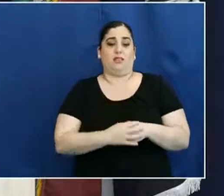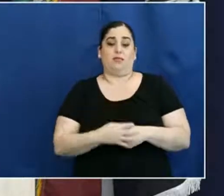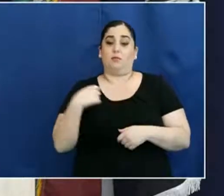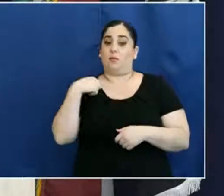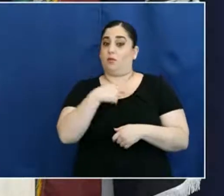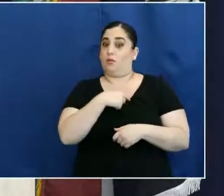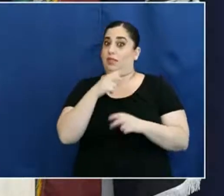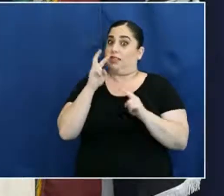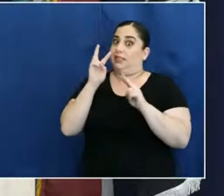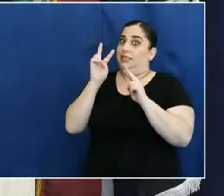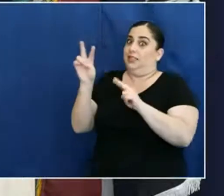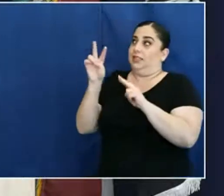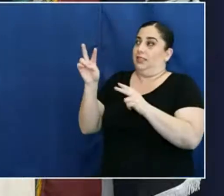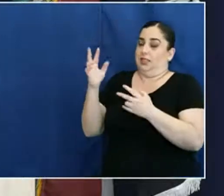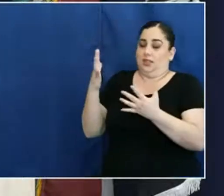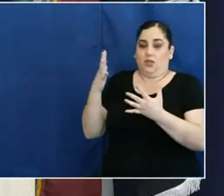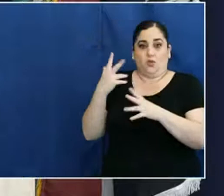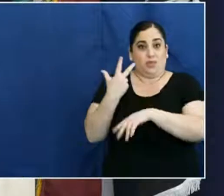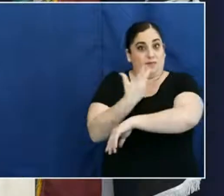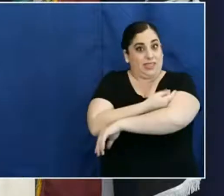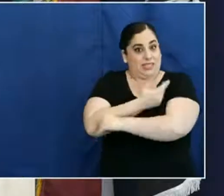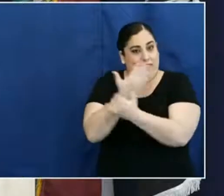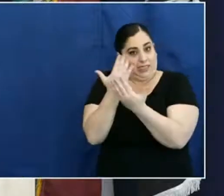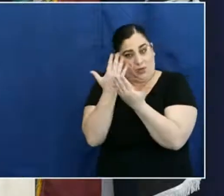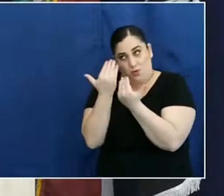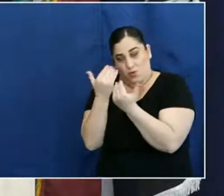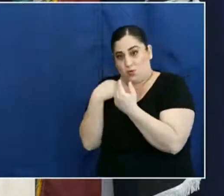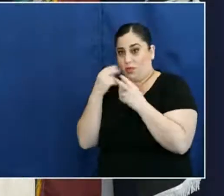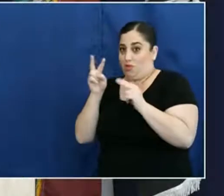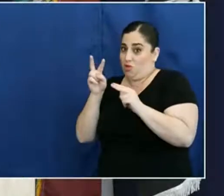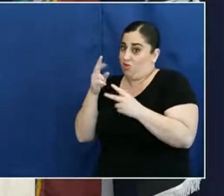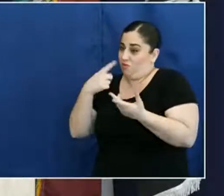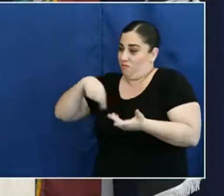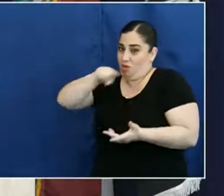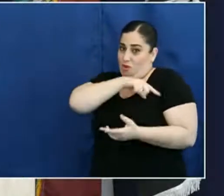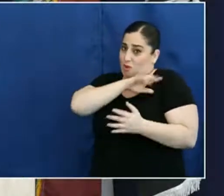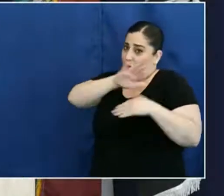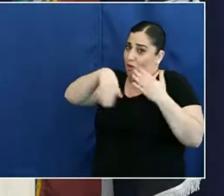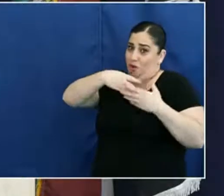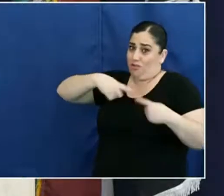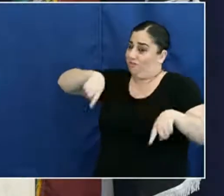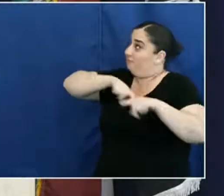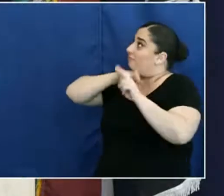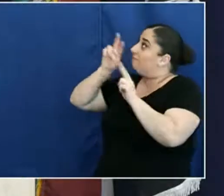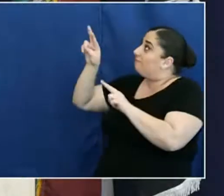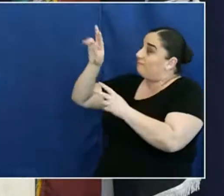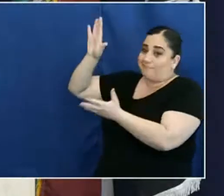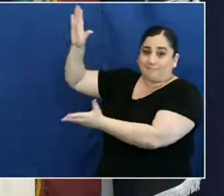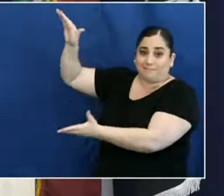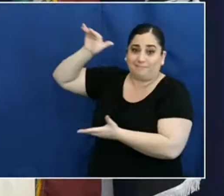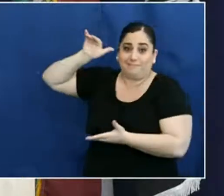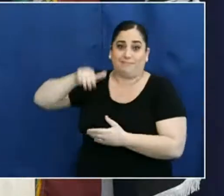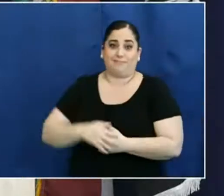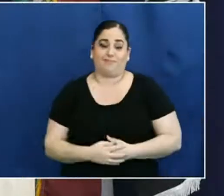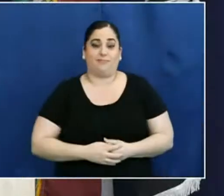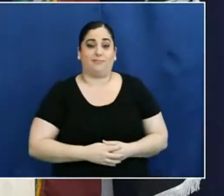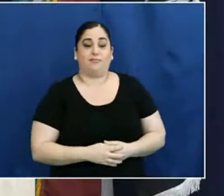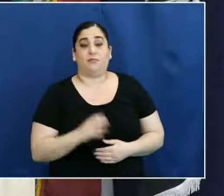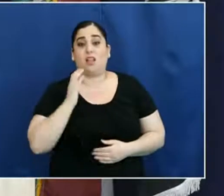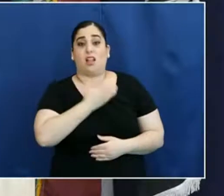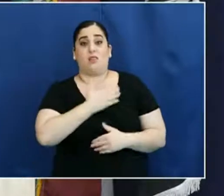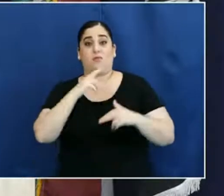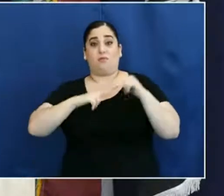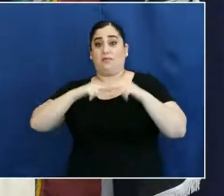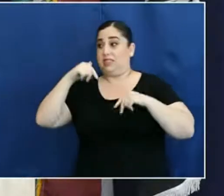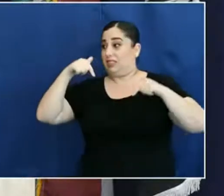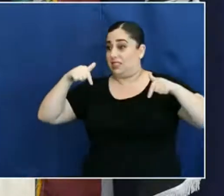so when that happens, we have the capacity right now to do significantly more per day than we're doing, but we may have to even increase